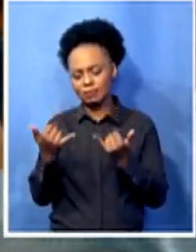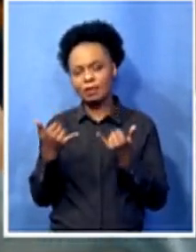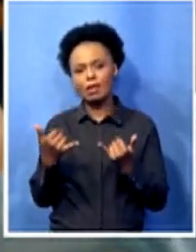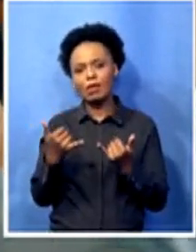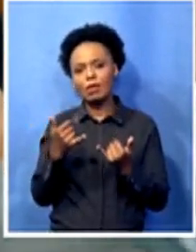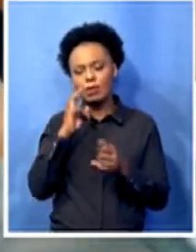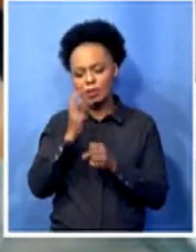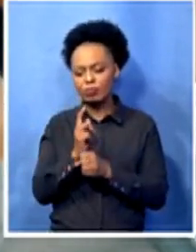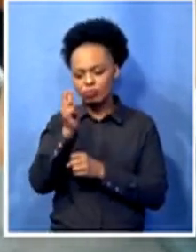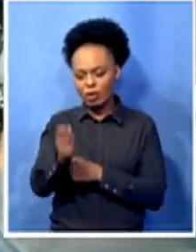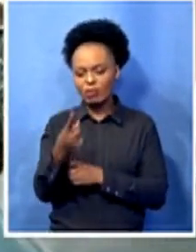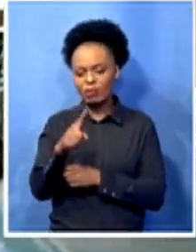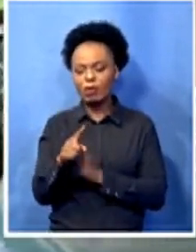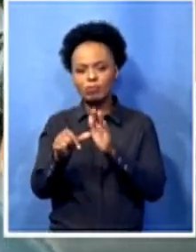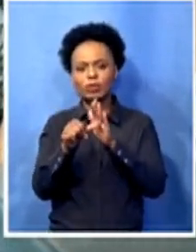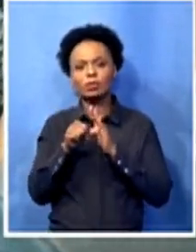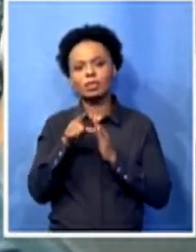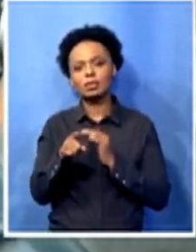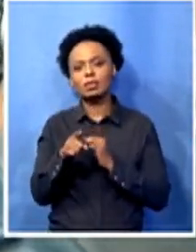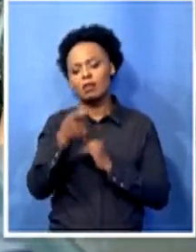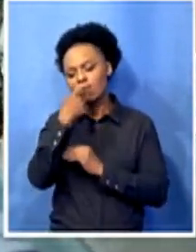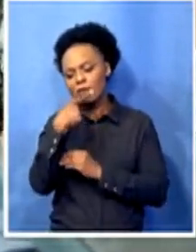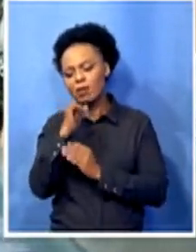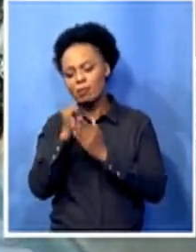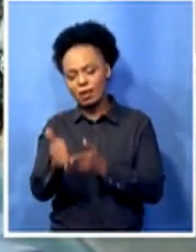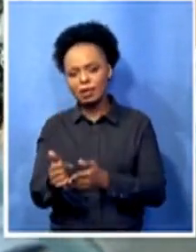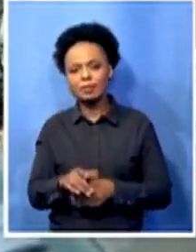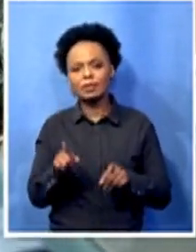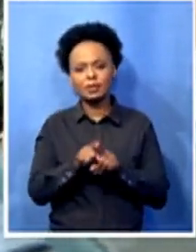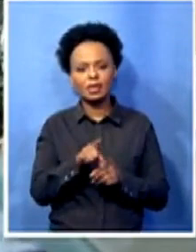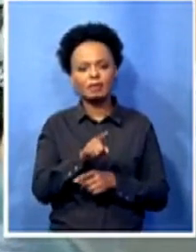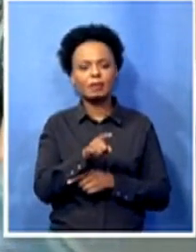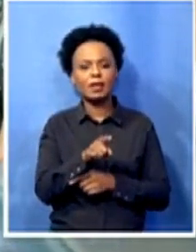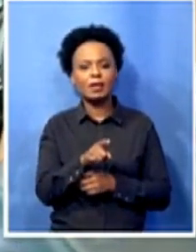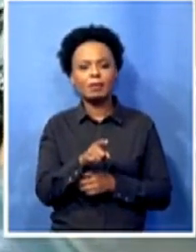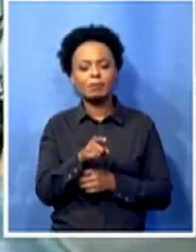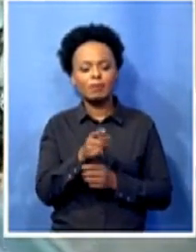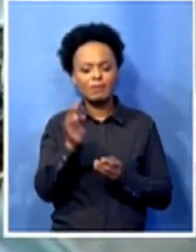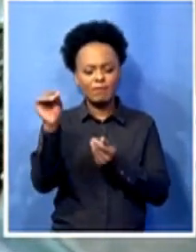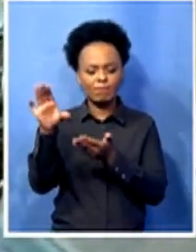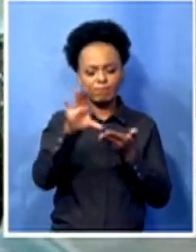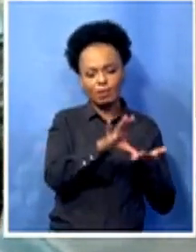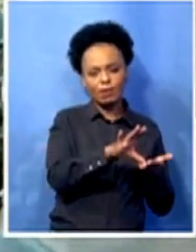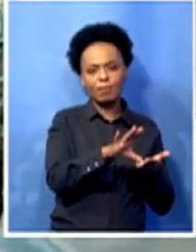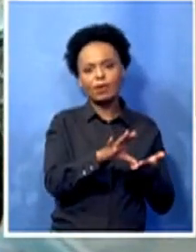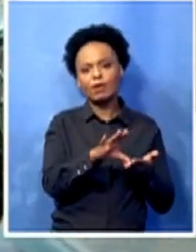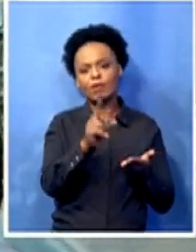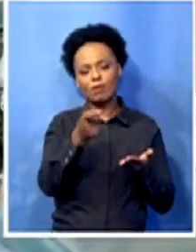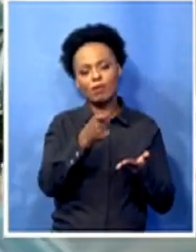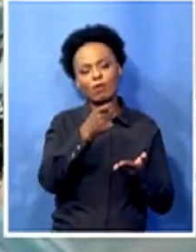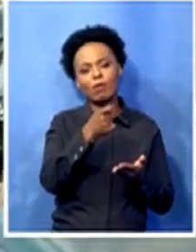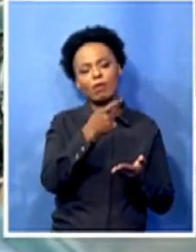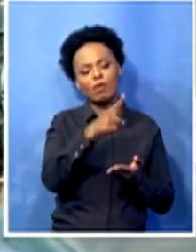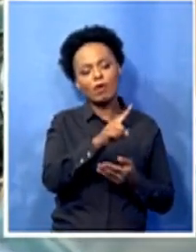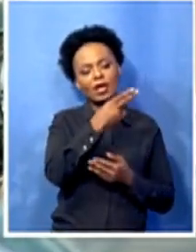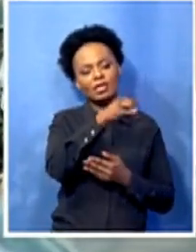TB. Yet critical funds have been diverted from TB and HIV services. For an example, in